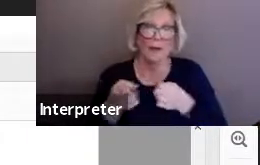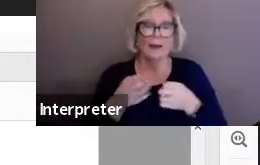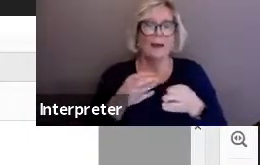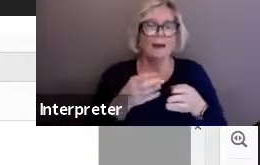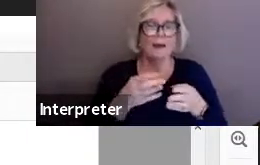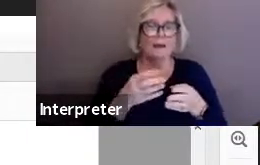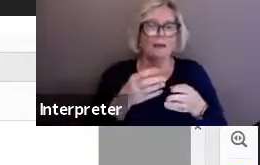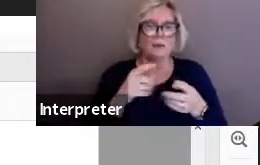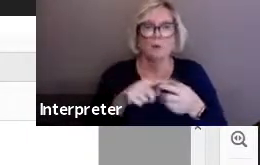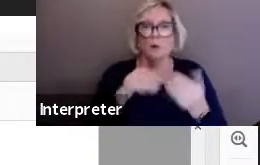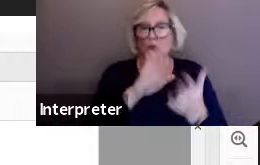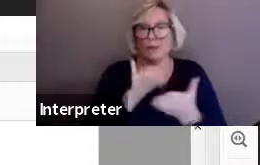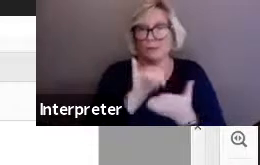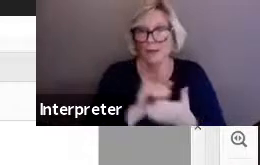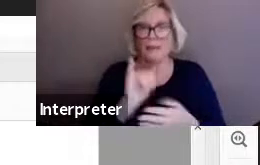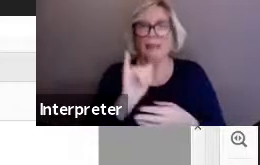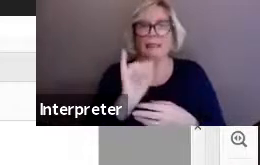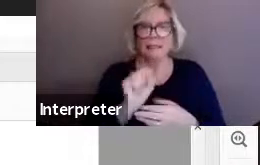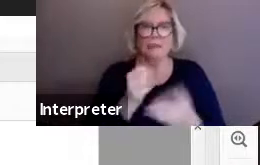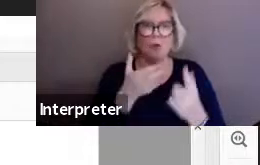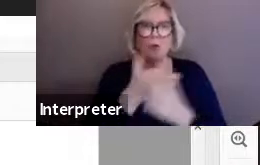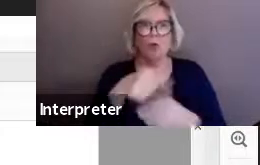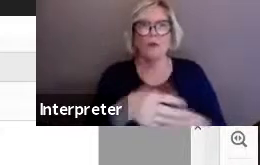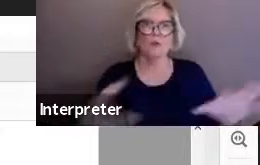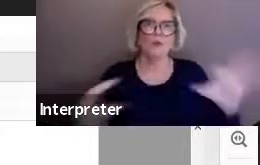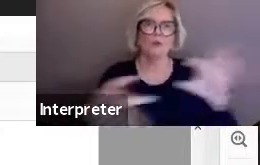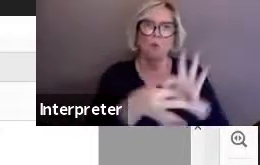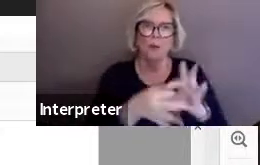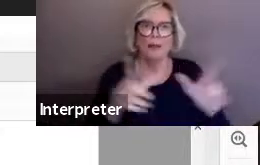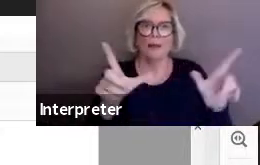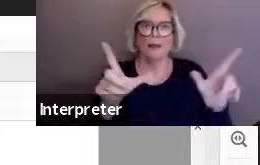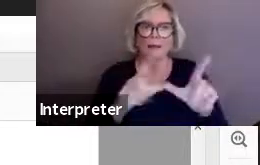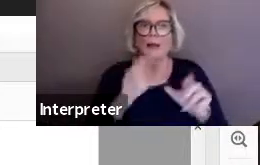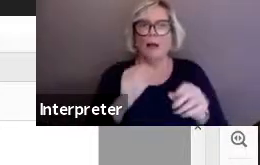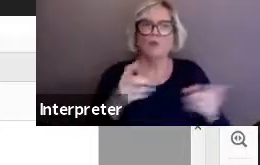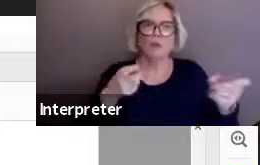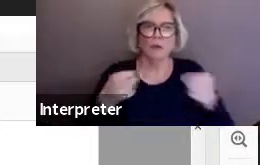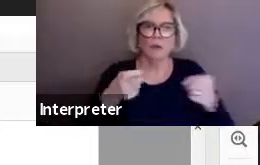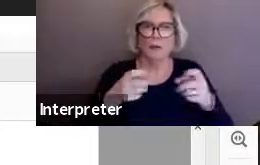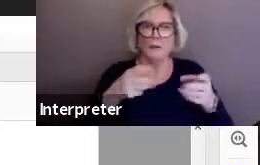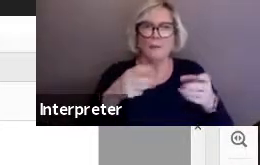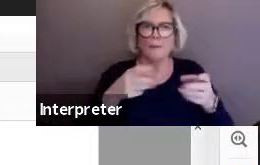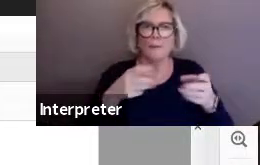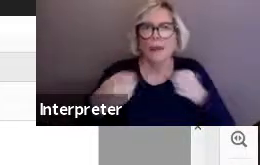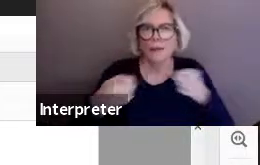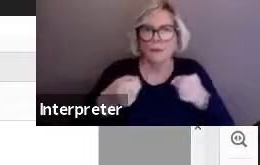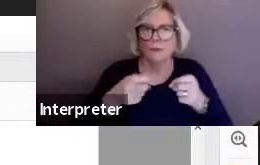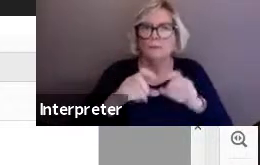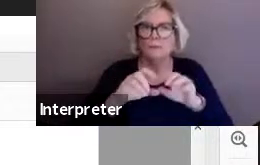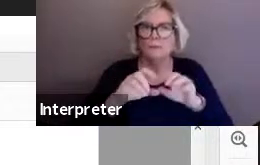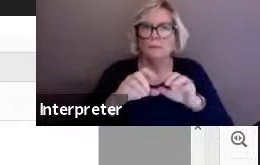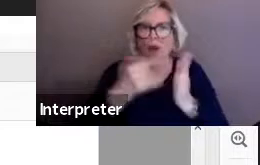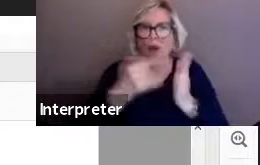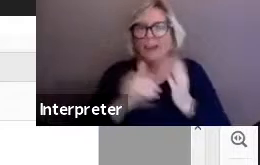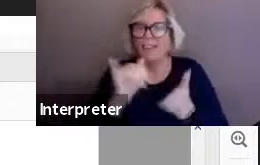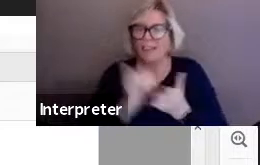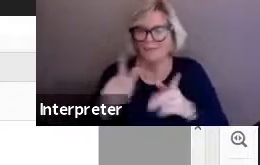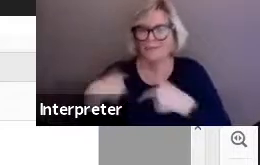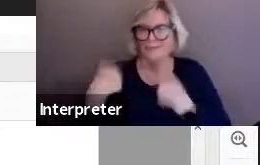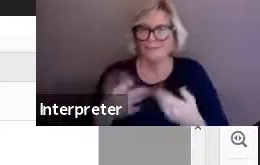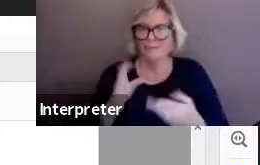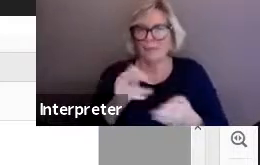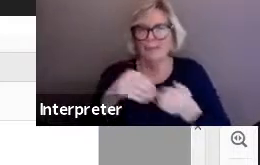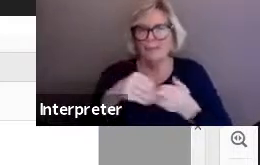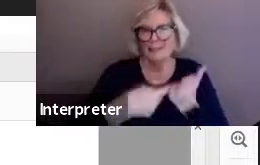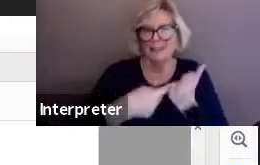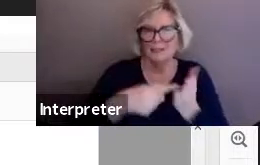of addressing that is this a joint licensing and regulatory management project. This is something that's sort of been in discussion within this